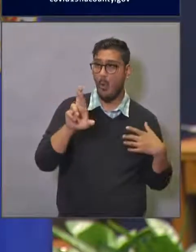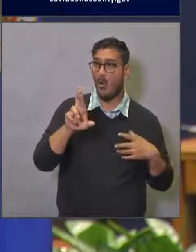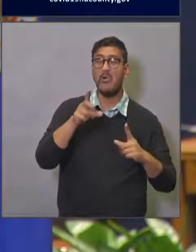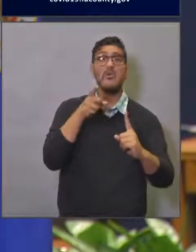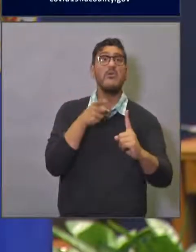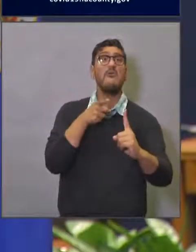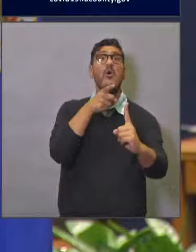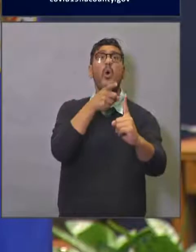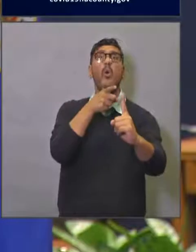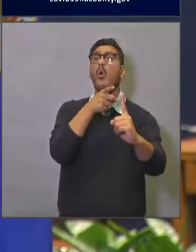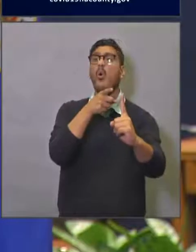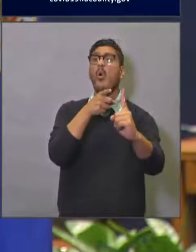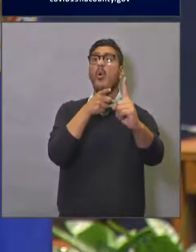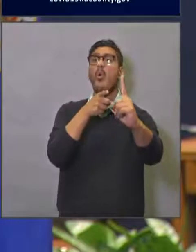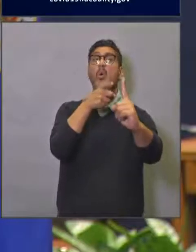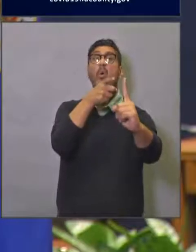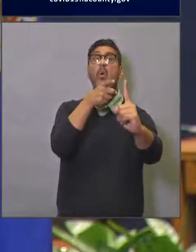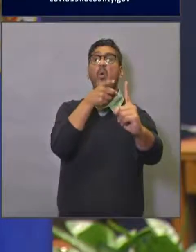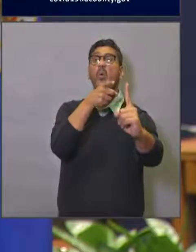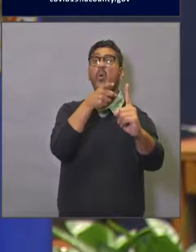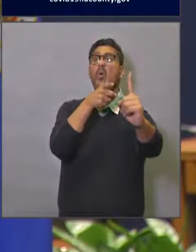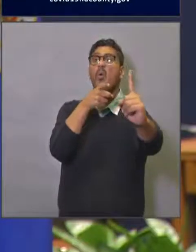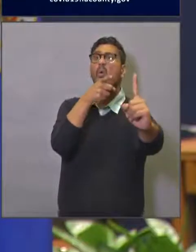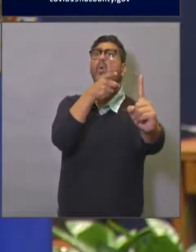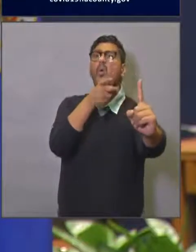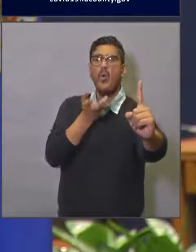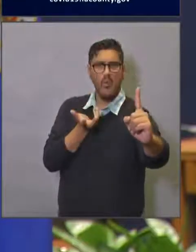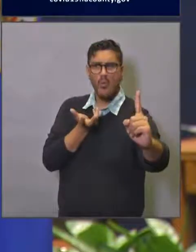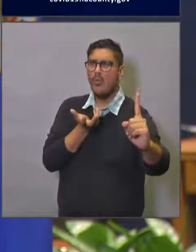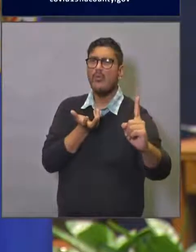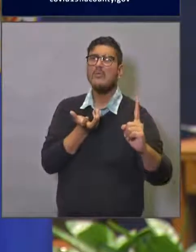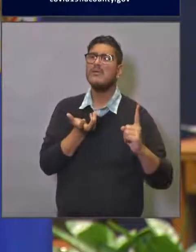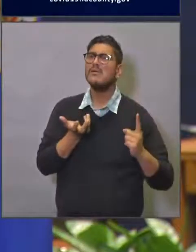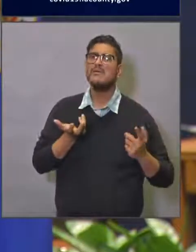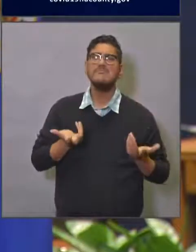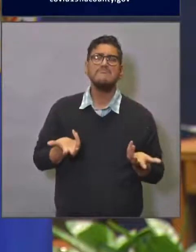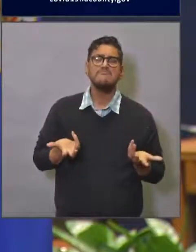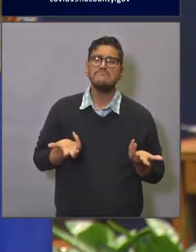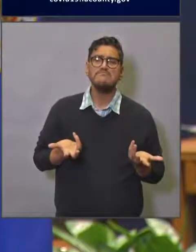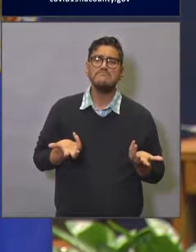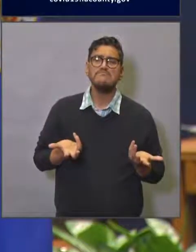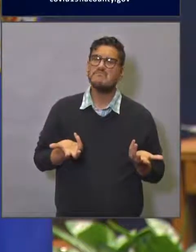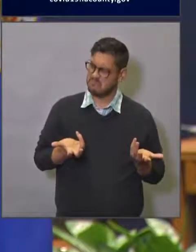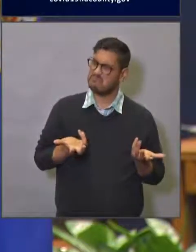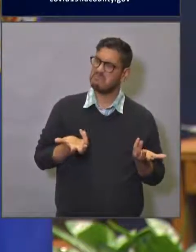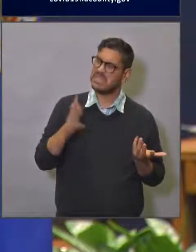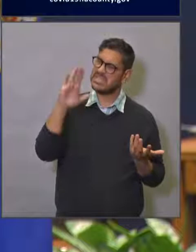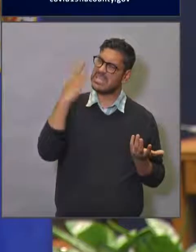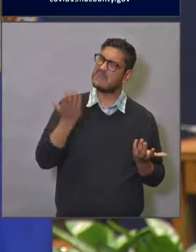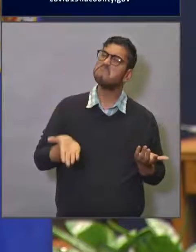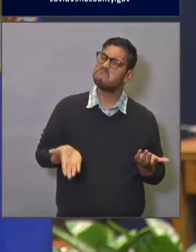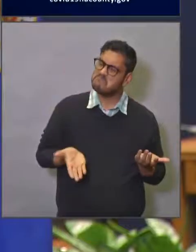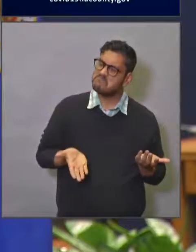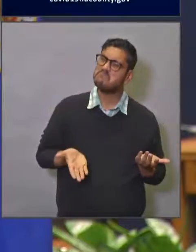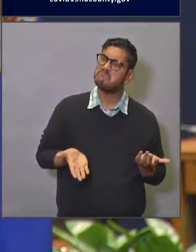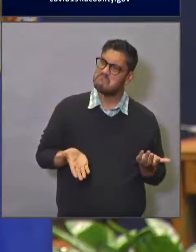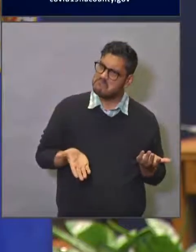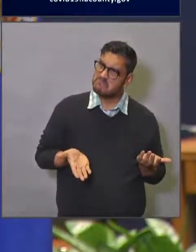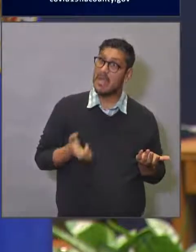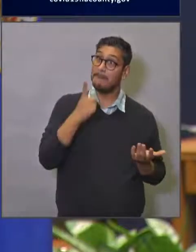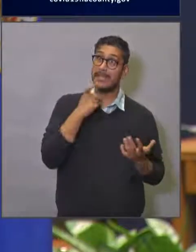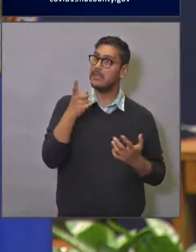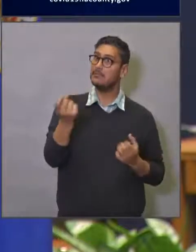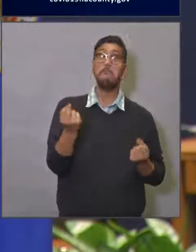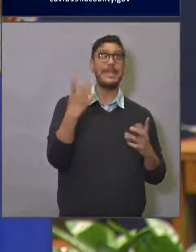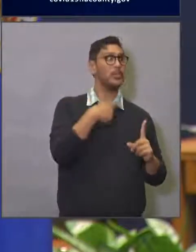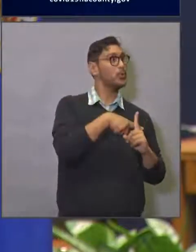or the goals at this point. And I have to say, it seems like that sometimes, given the good news that you've